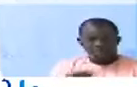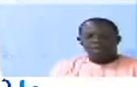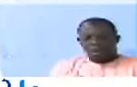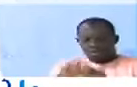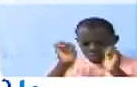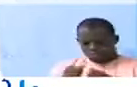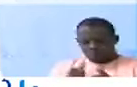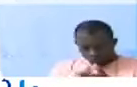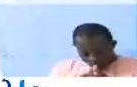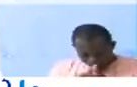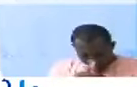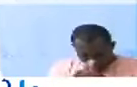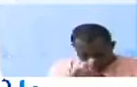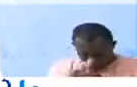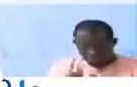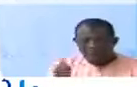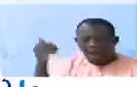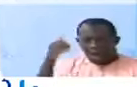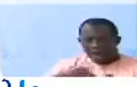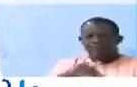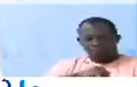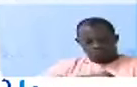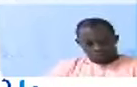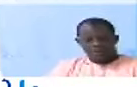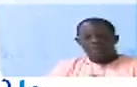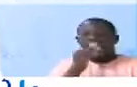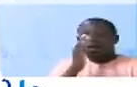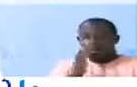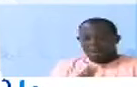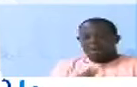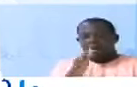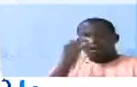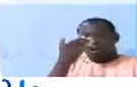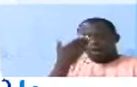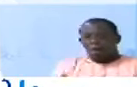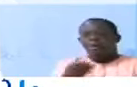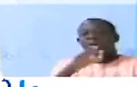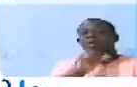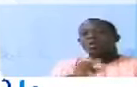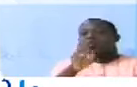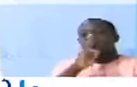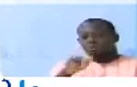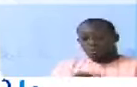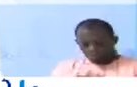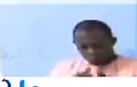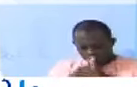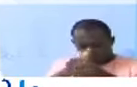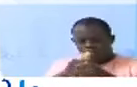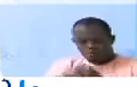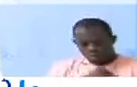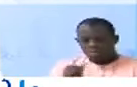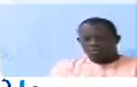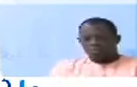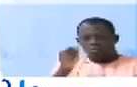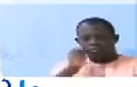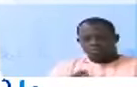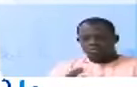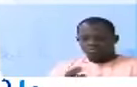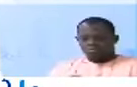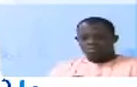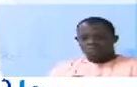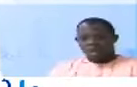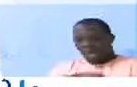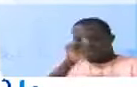the toilet. And in fact, the man who used to convey me to the toilet, he will even point a gun at me and tell